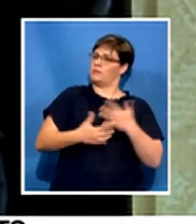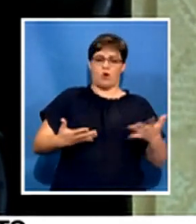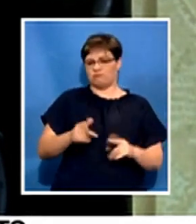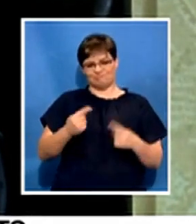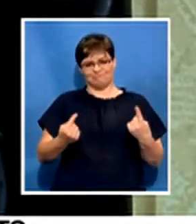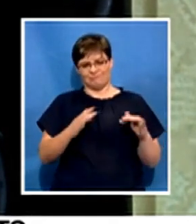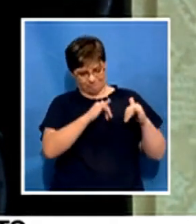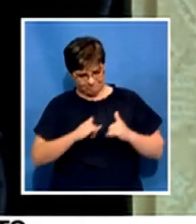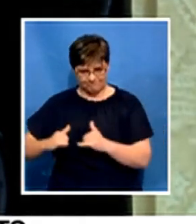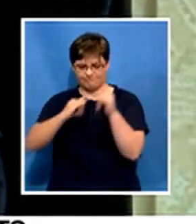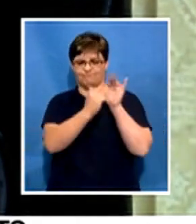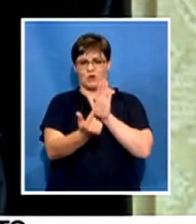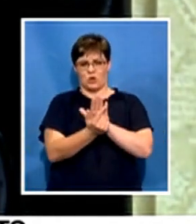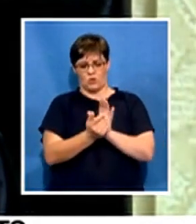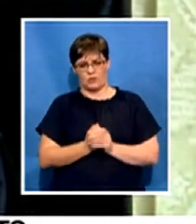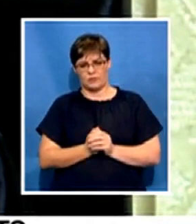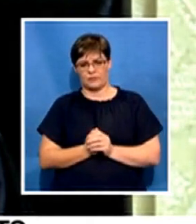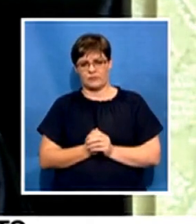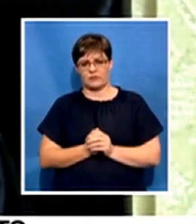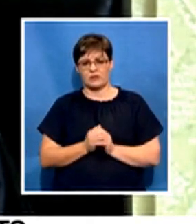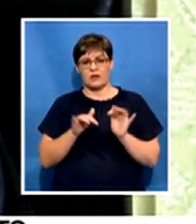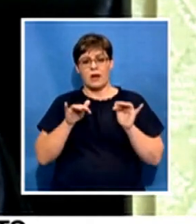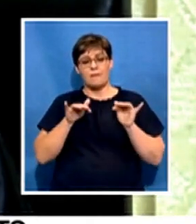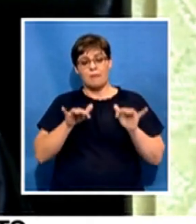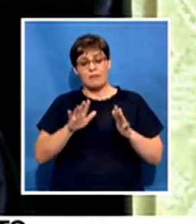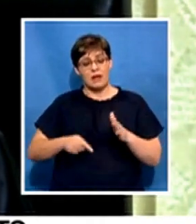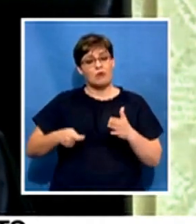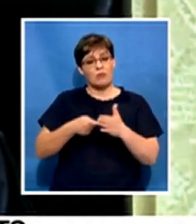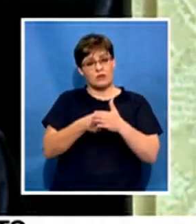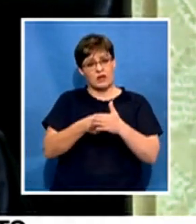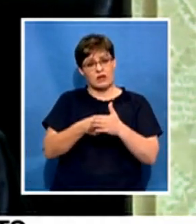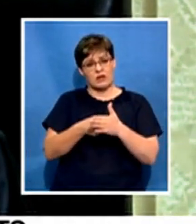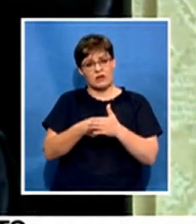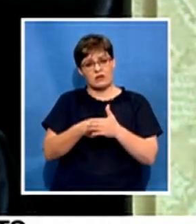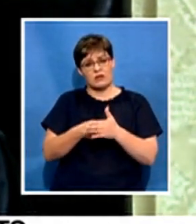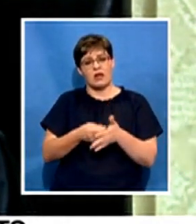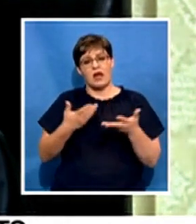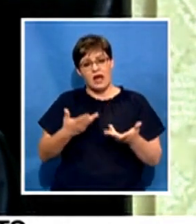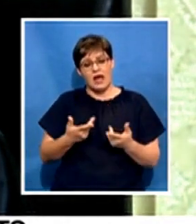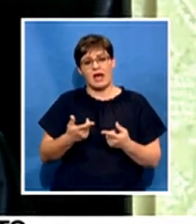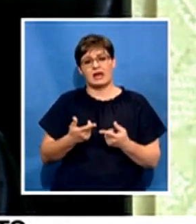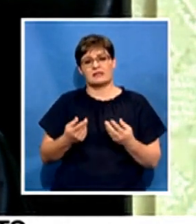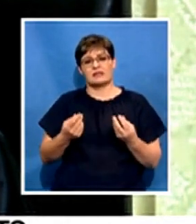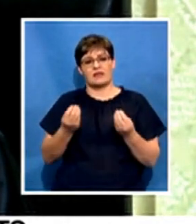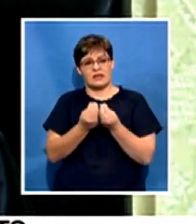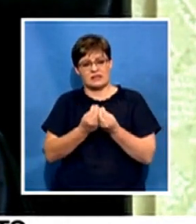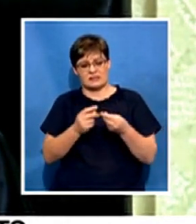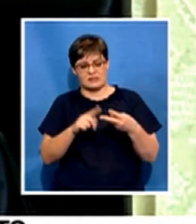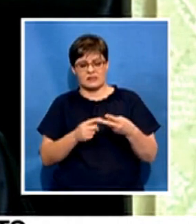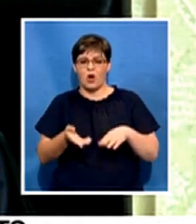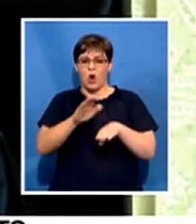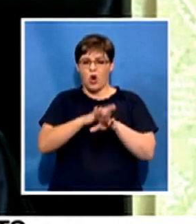of the public procurement of large items, introduction of online open public procurement